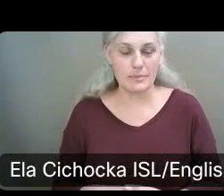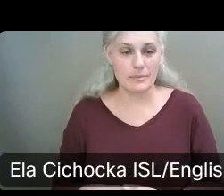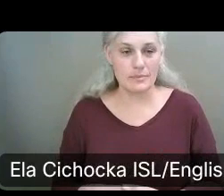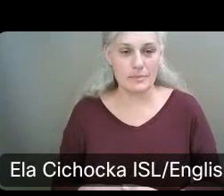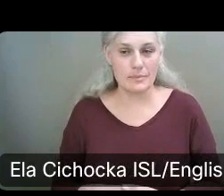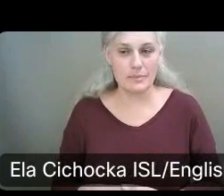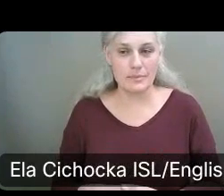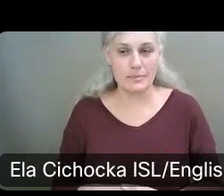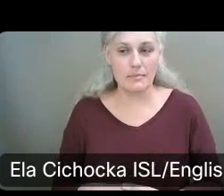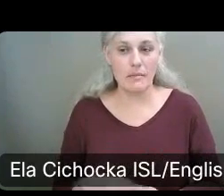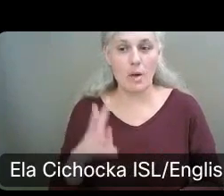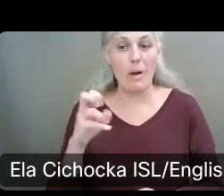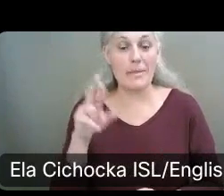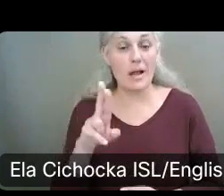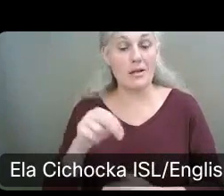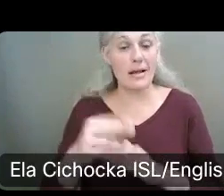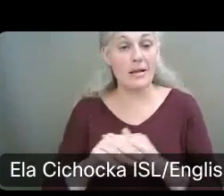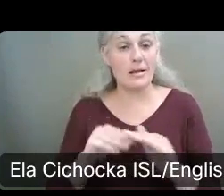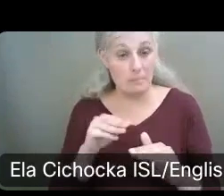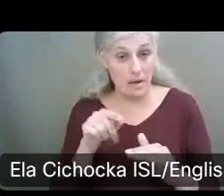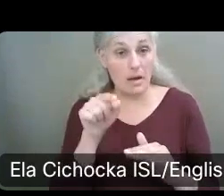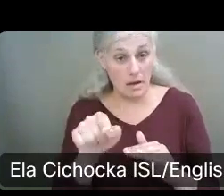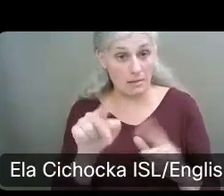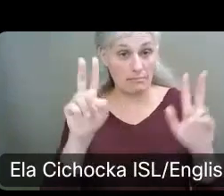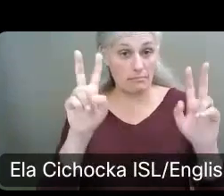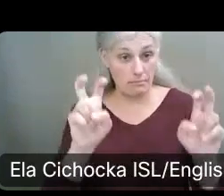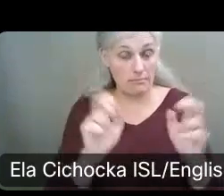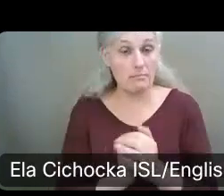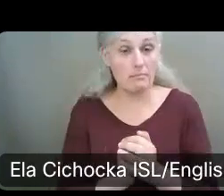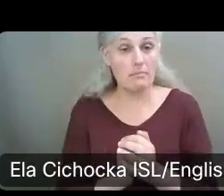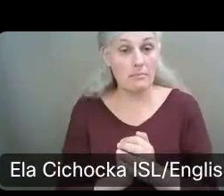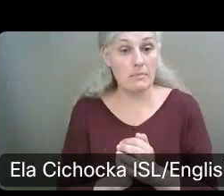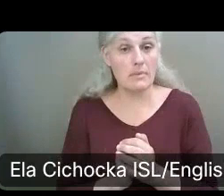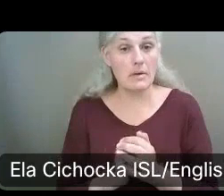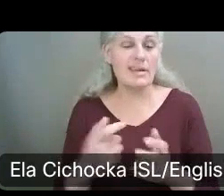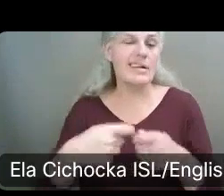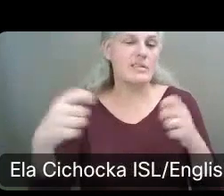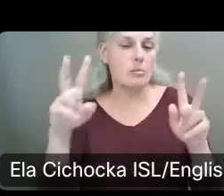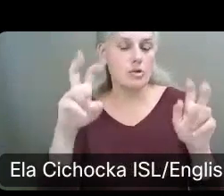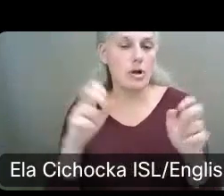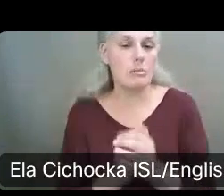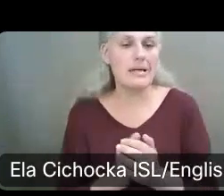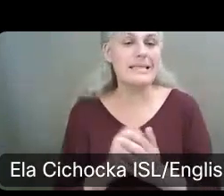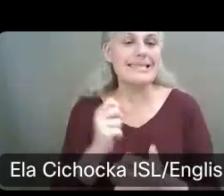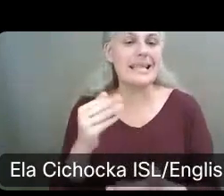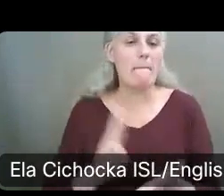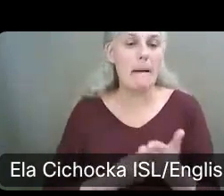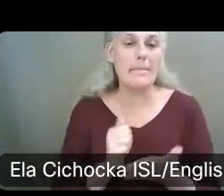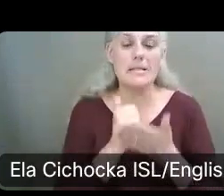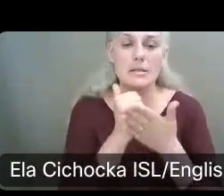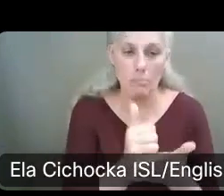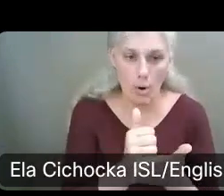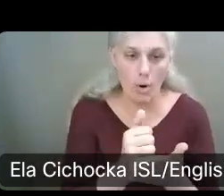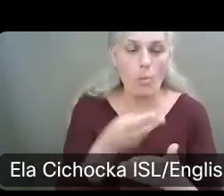So our webinar next month is going to be on the topic, extending the topic today on the topic of staff support. And we're going to have